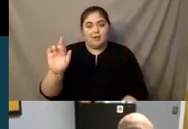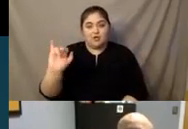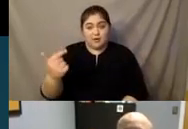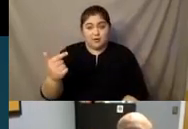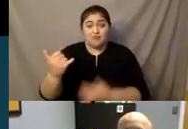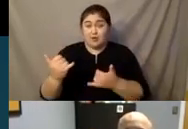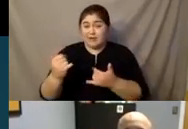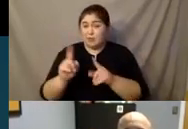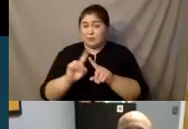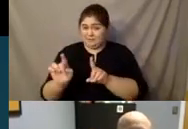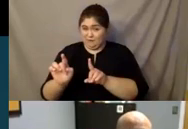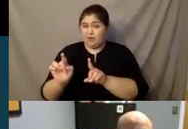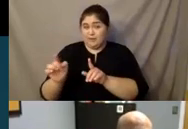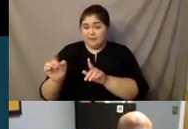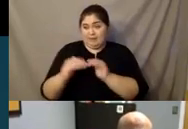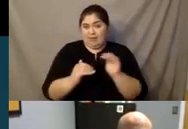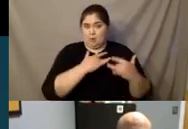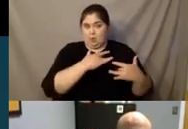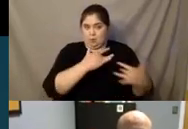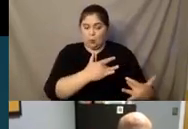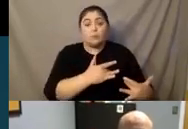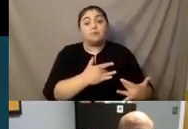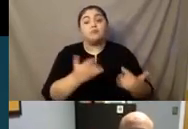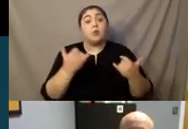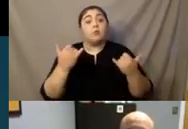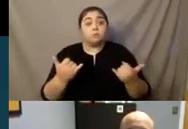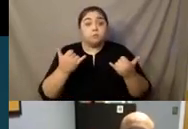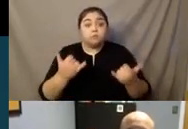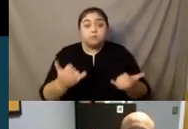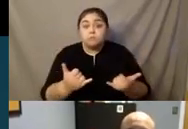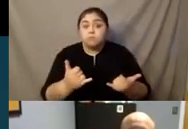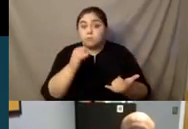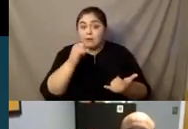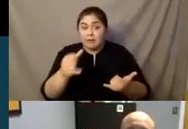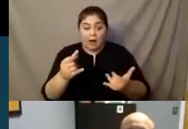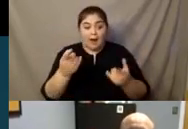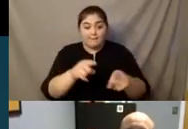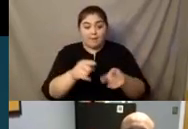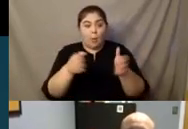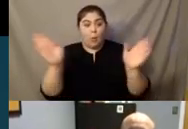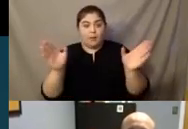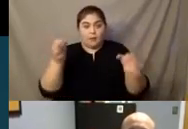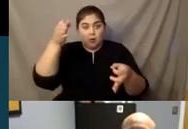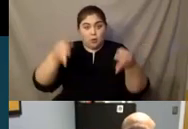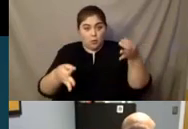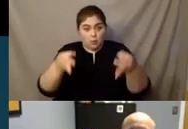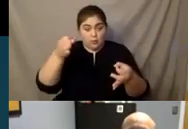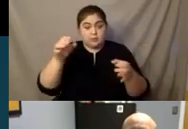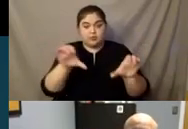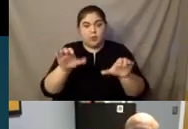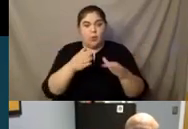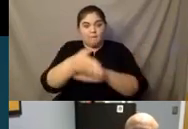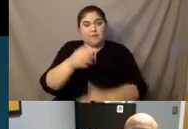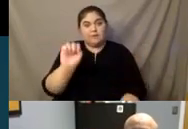right now than they generally are. They're not in the open courtroom, they're done over Skype. So